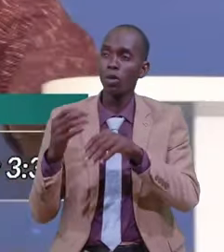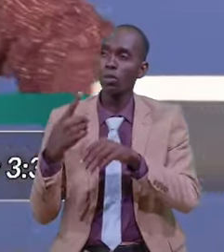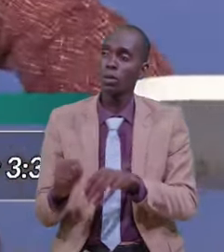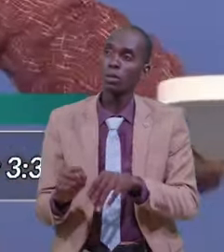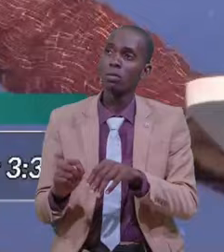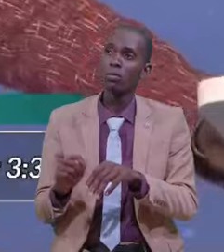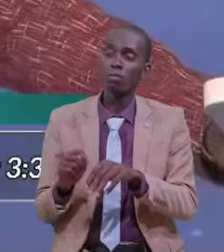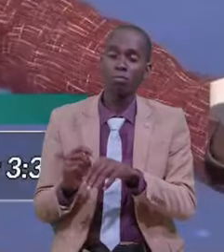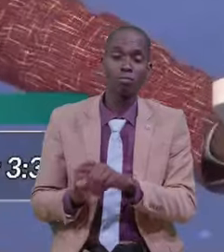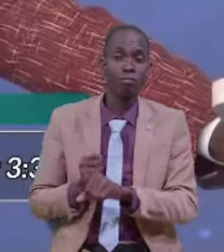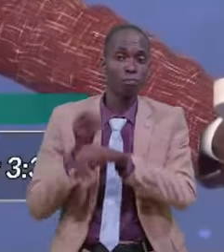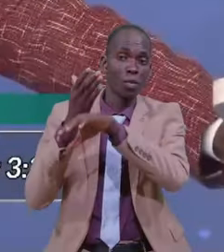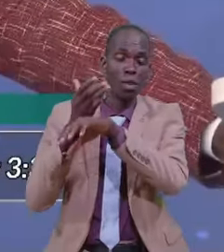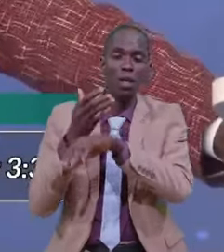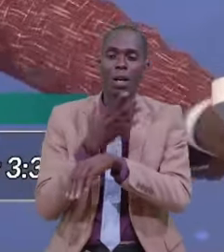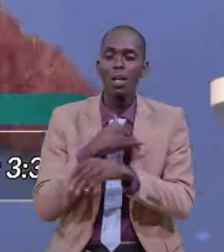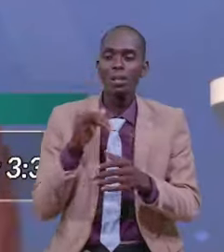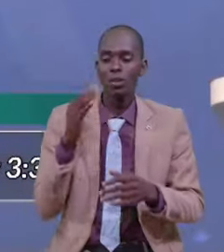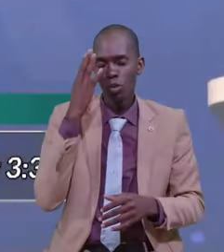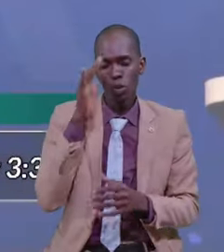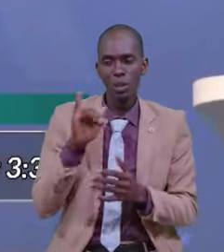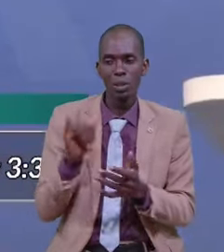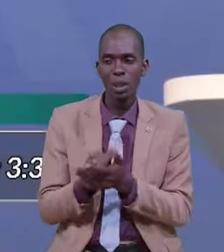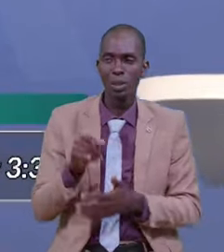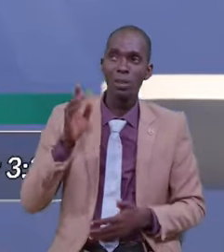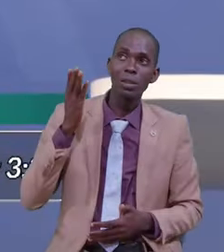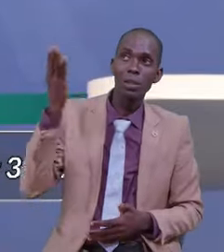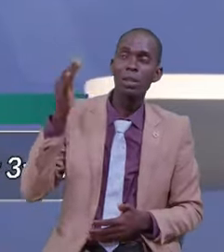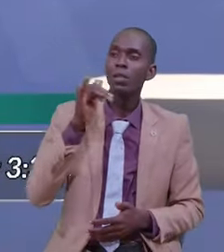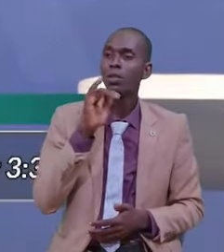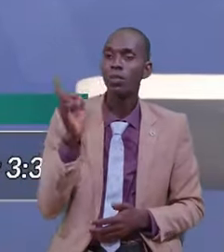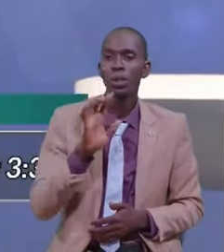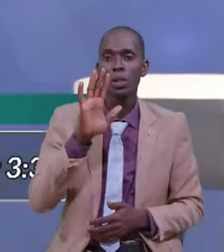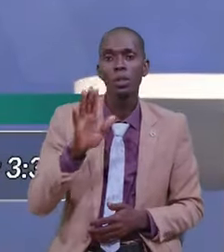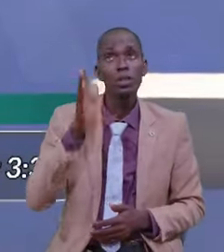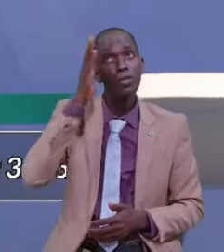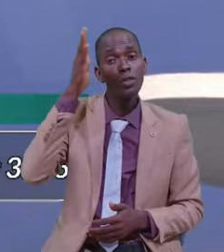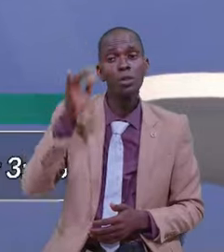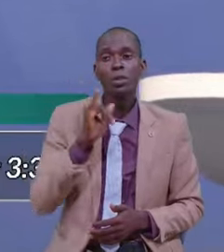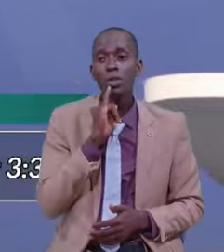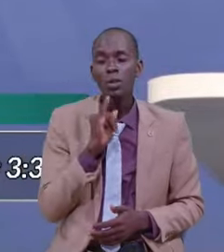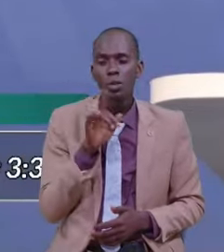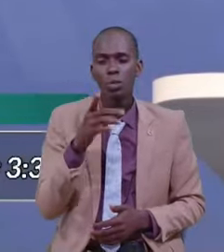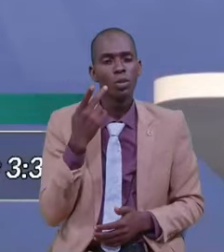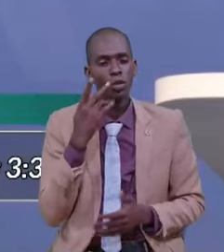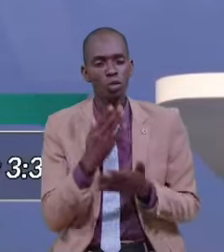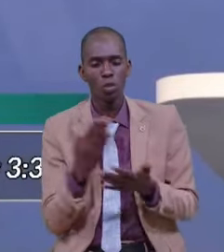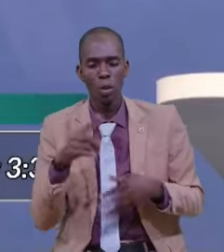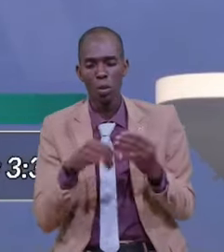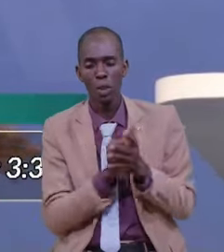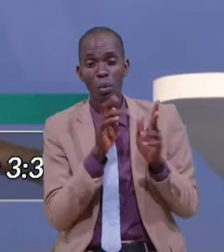where his destiny is. There is something you find about him.